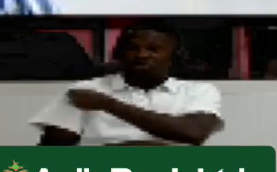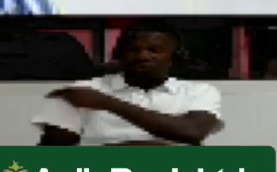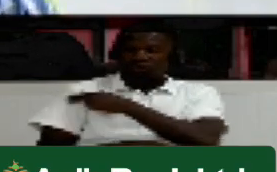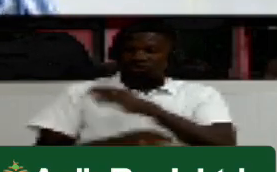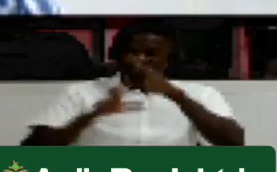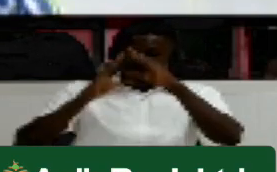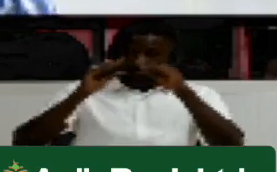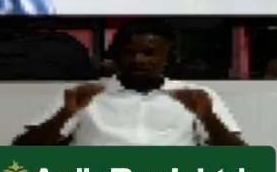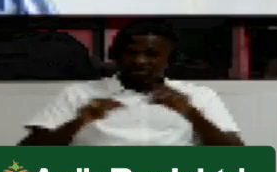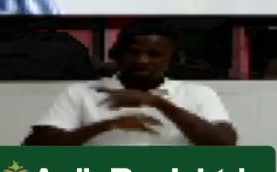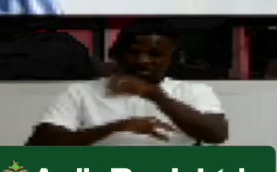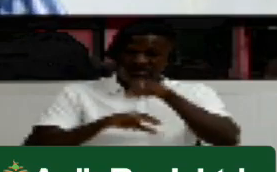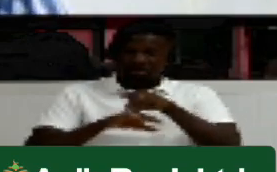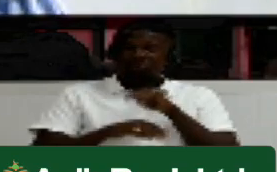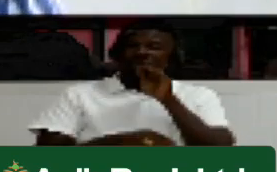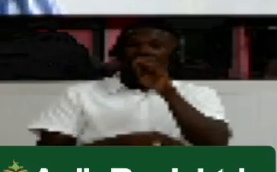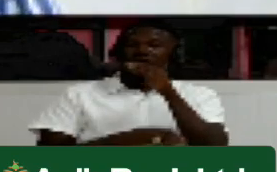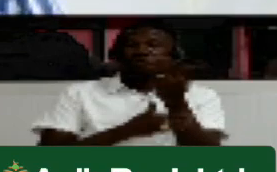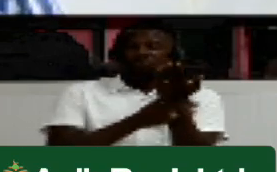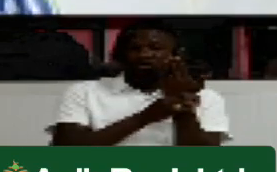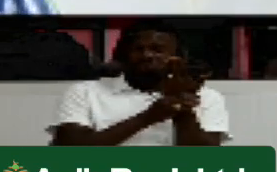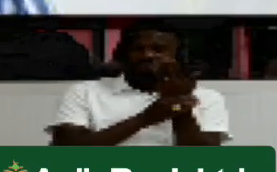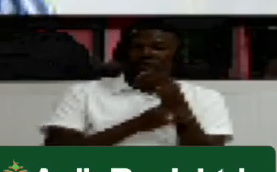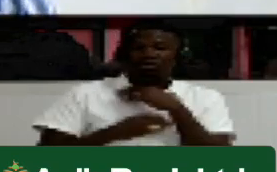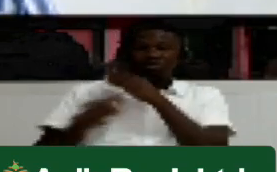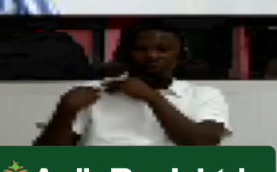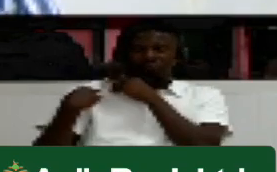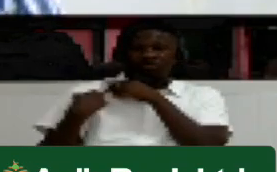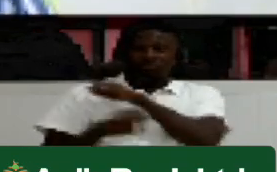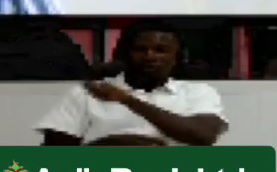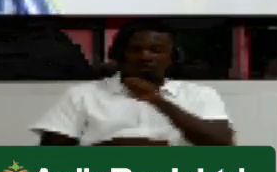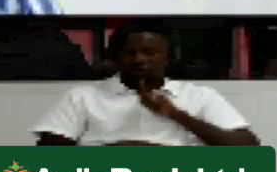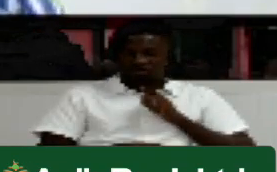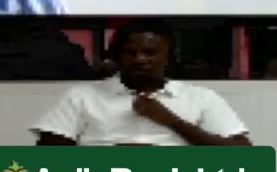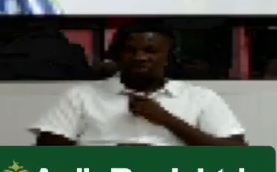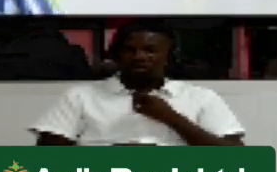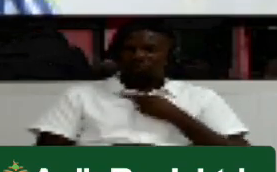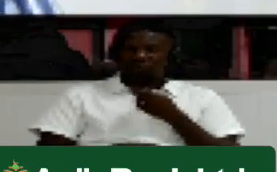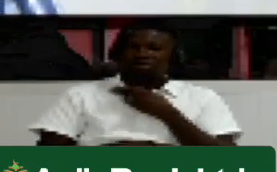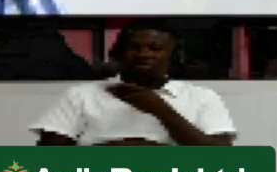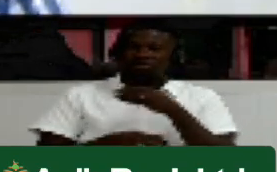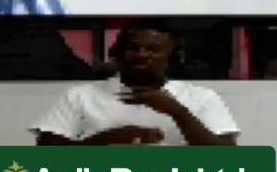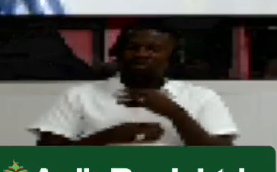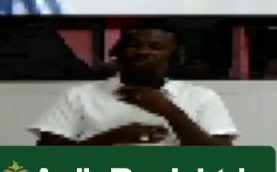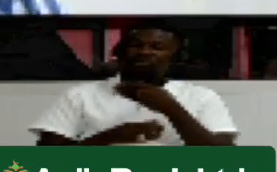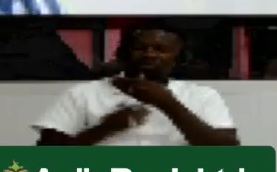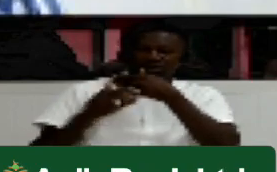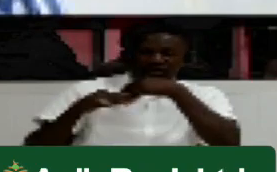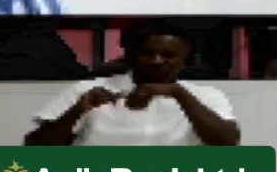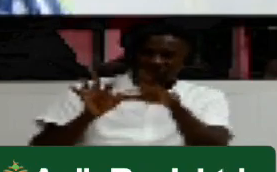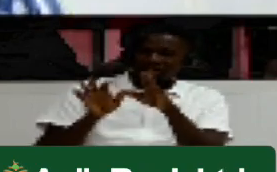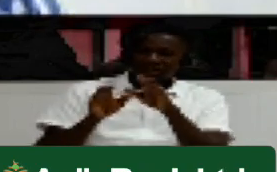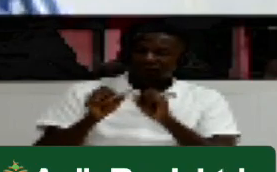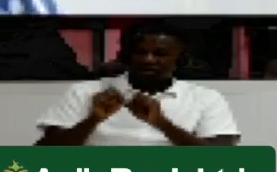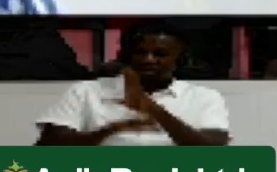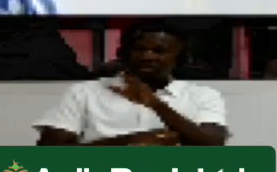doctor, now who was in charge of us, that we are discharging